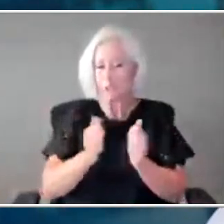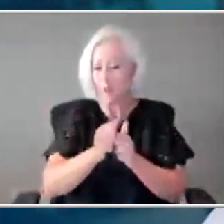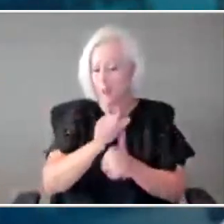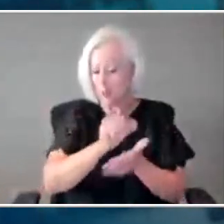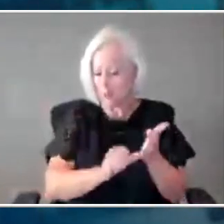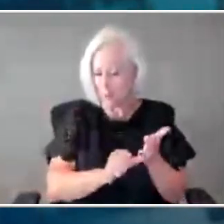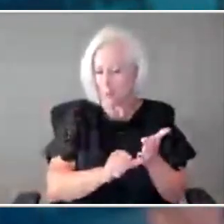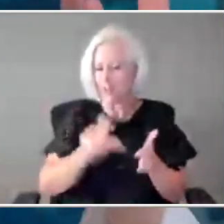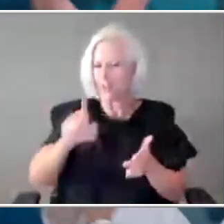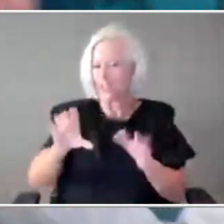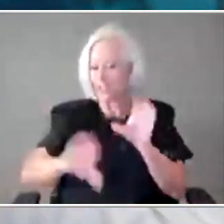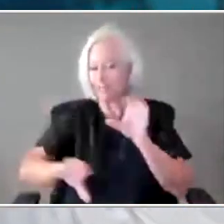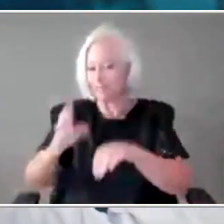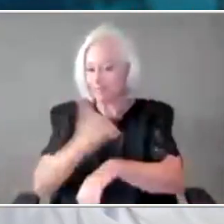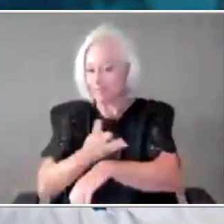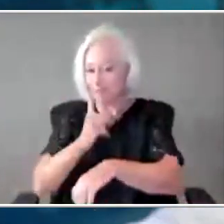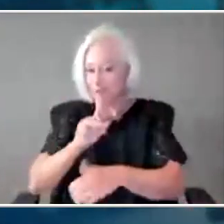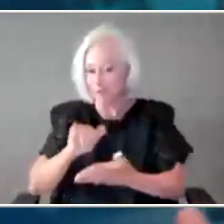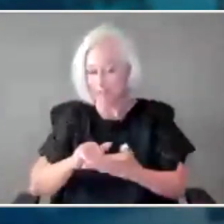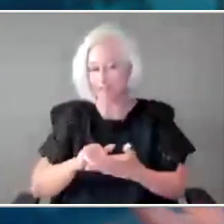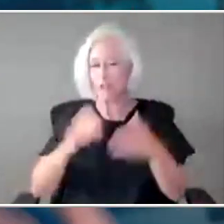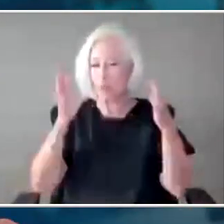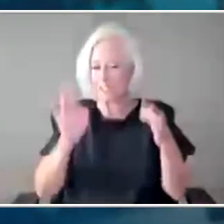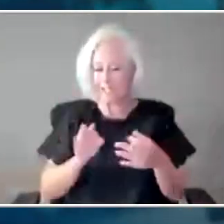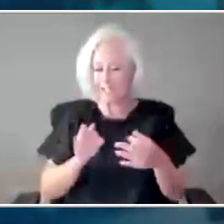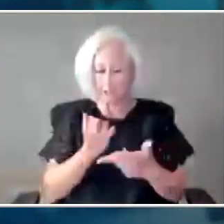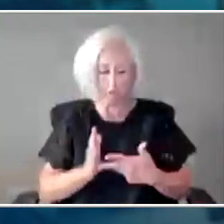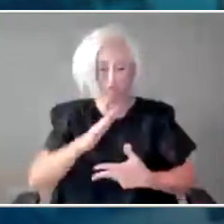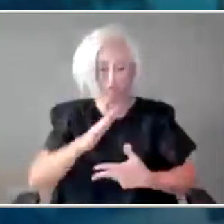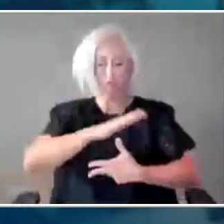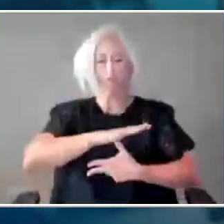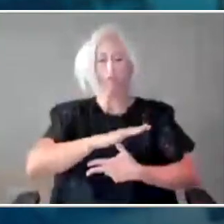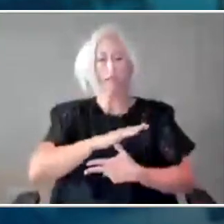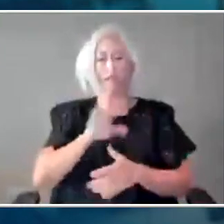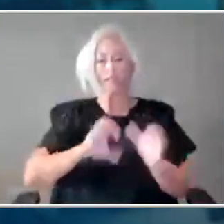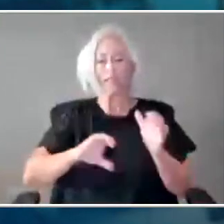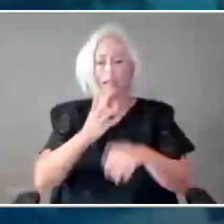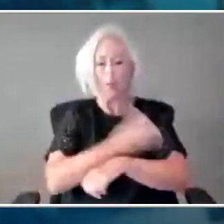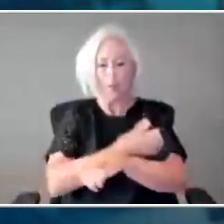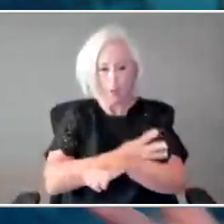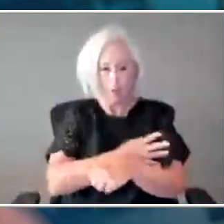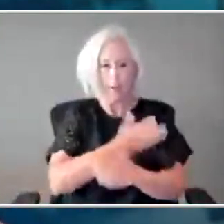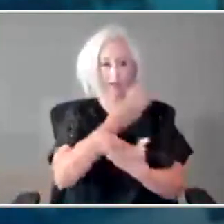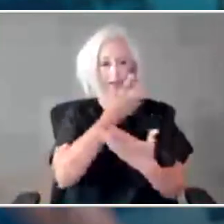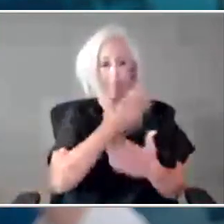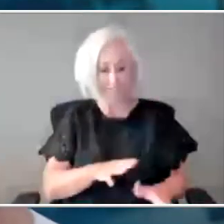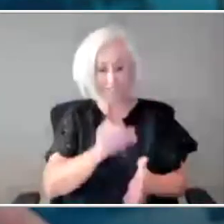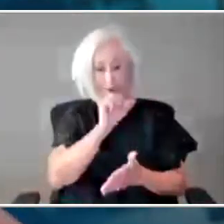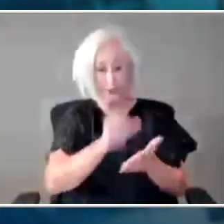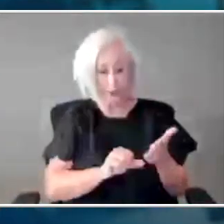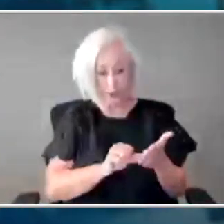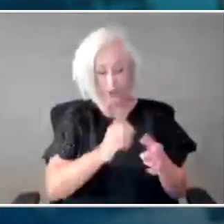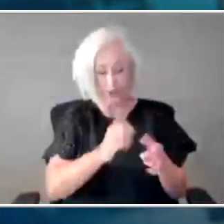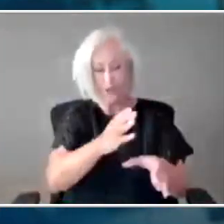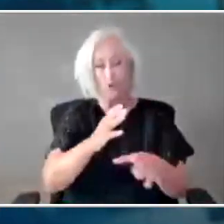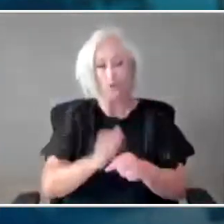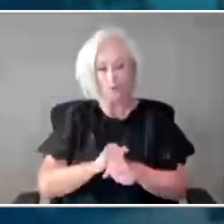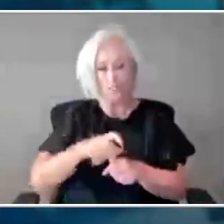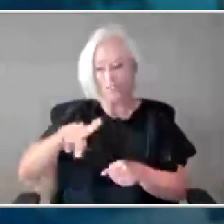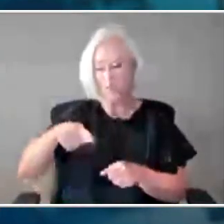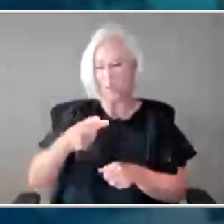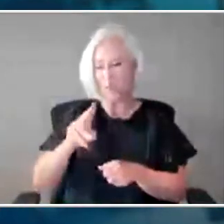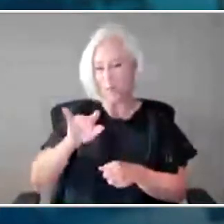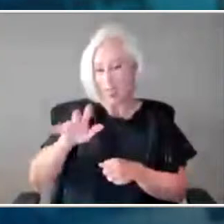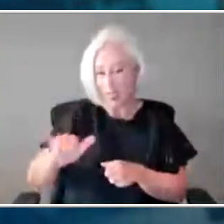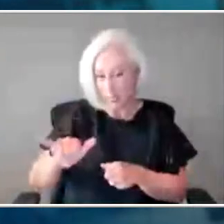chemo first, then got to her surgery, got all that final pathology from the surgery, and then after surgery, we review all of our patients at our